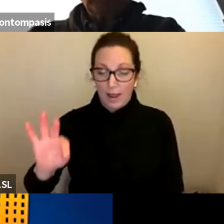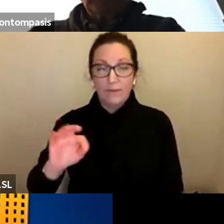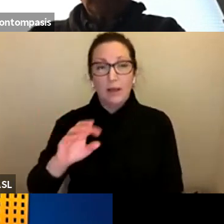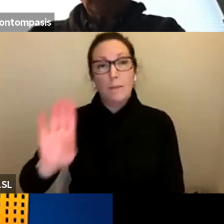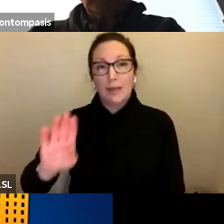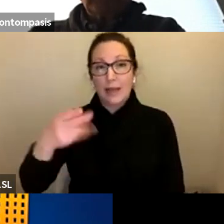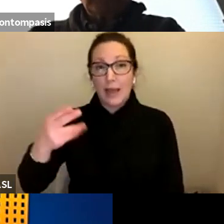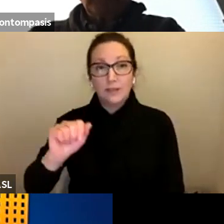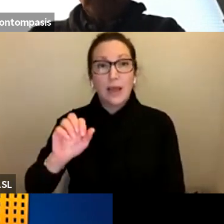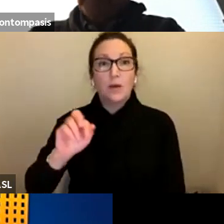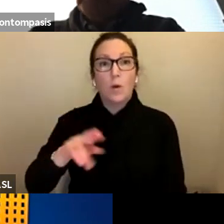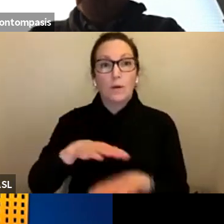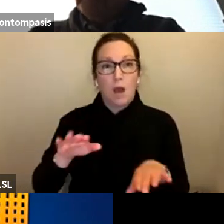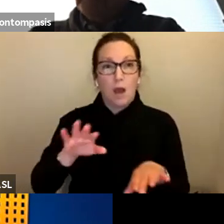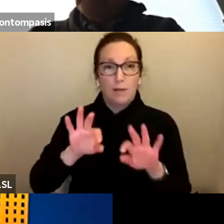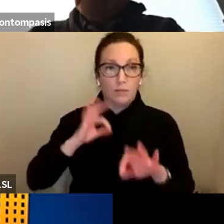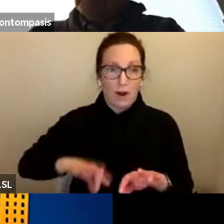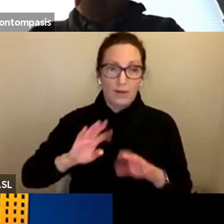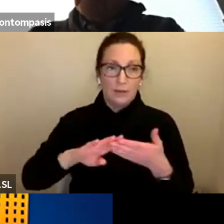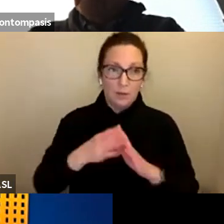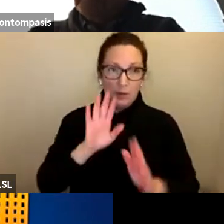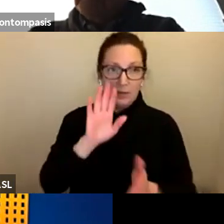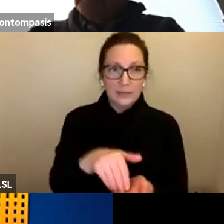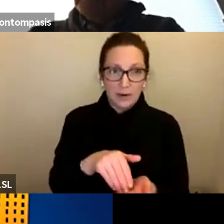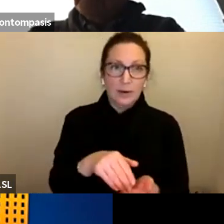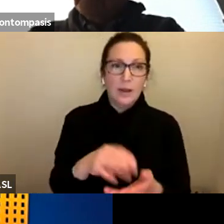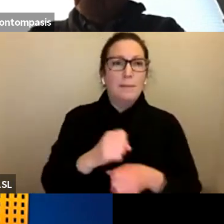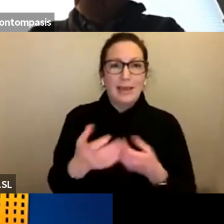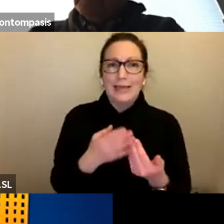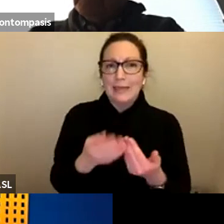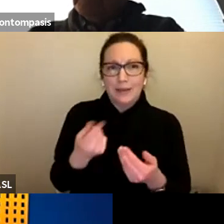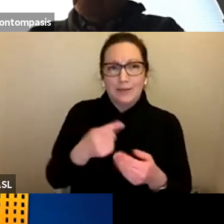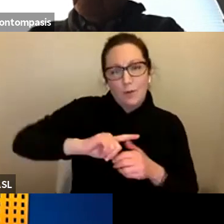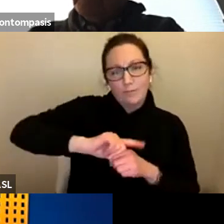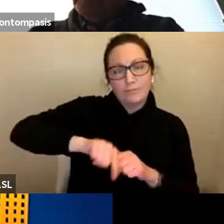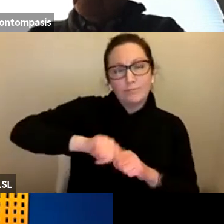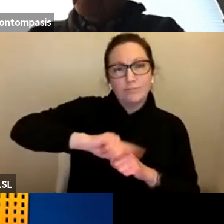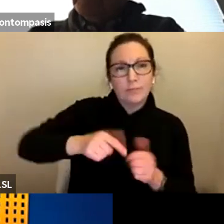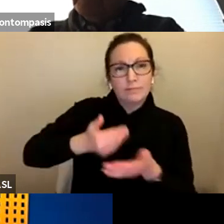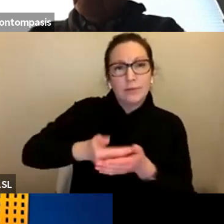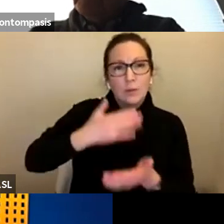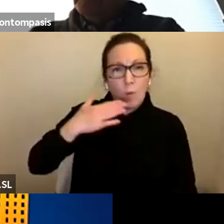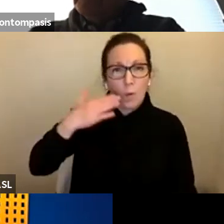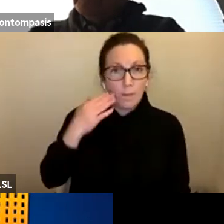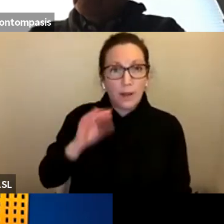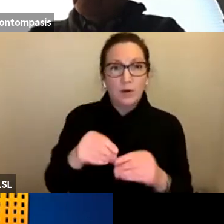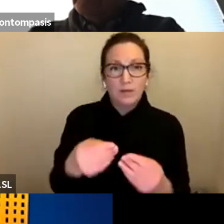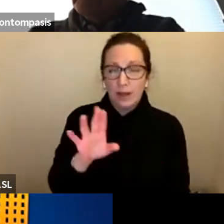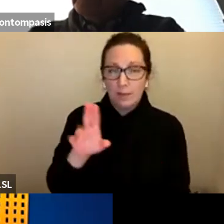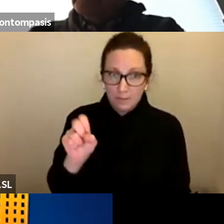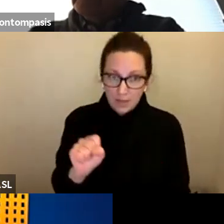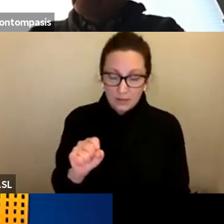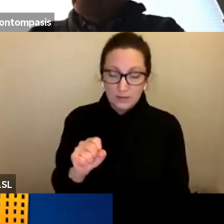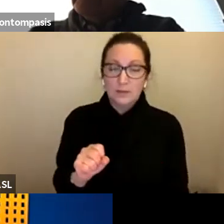community centers. Make it easy and comfortable for kids to take it close to home. Provide buses if needed. Number six, resume